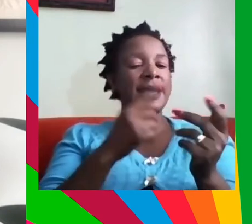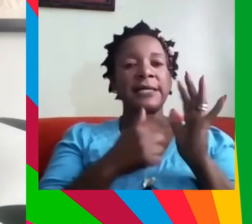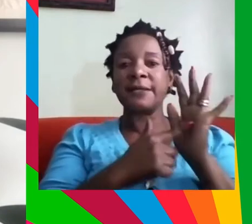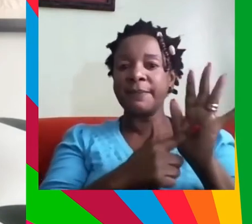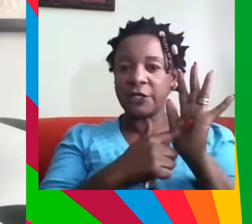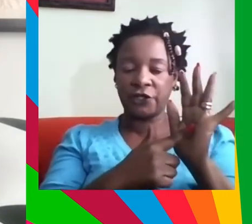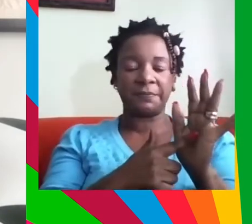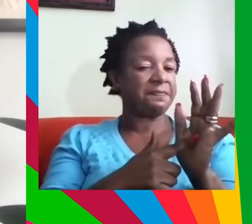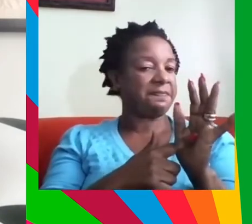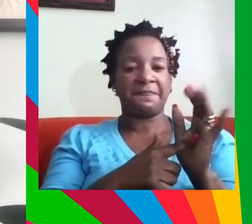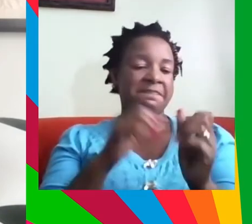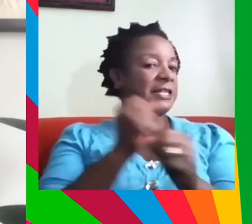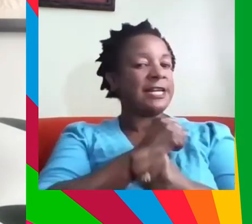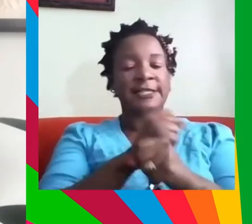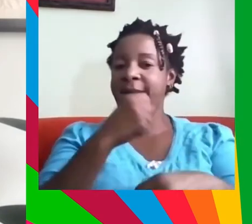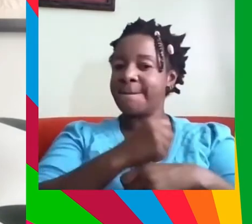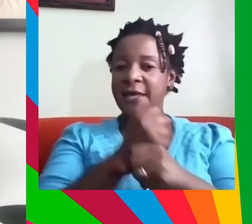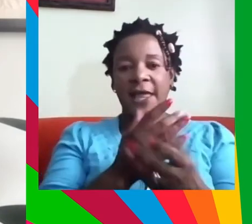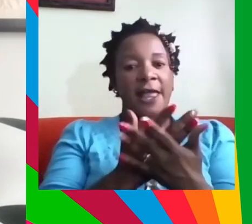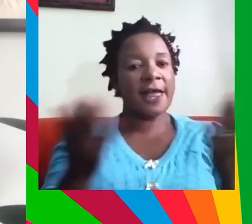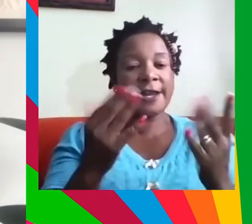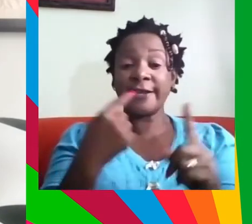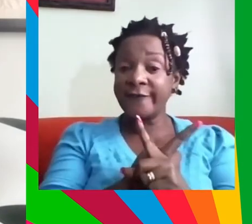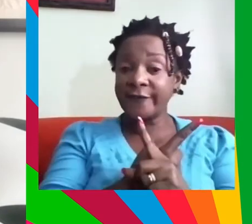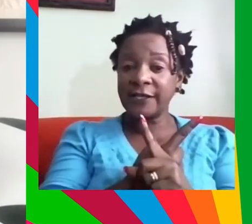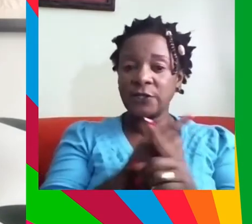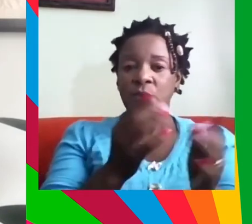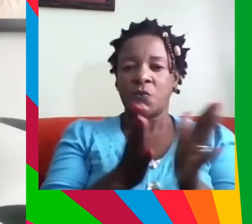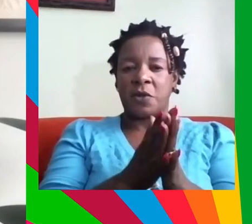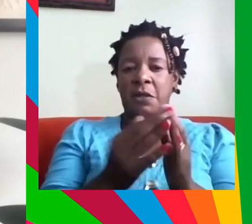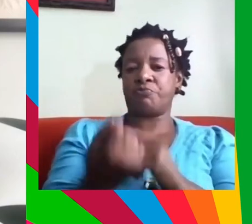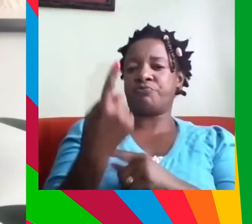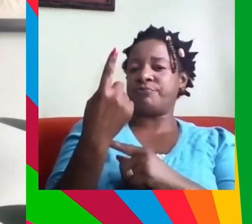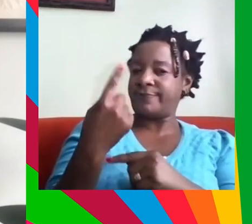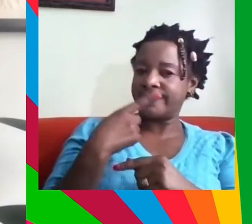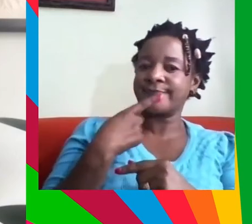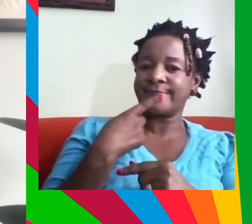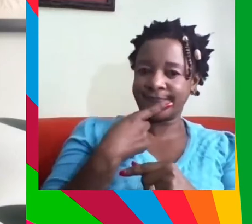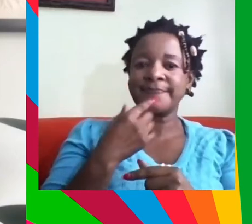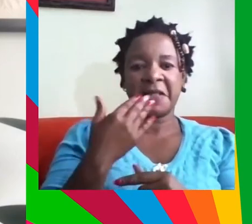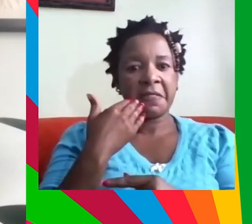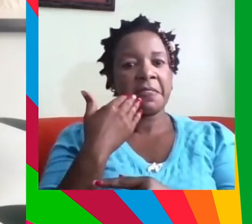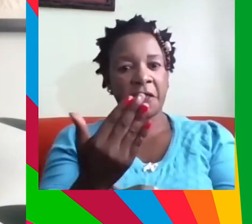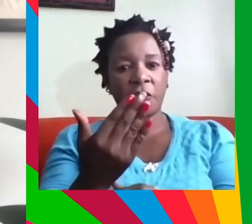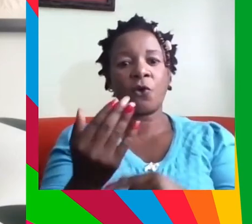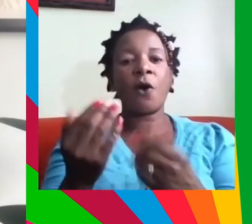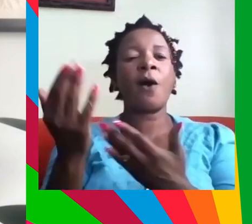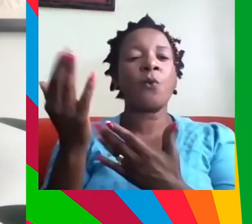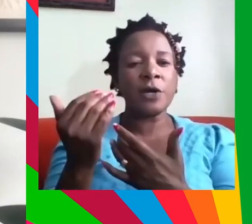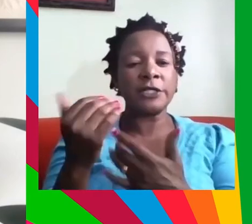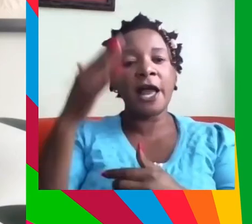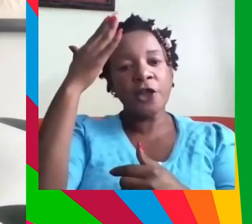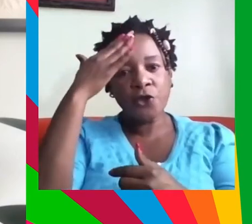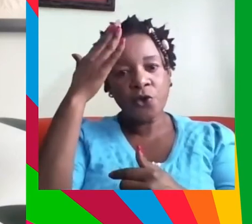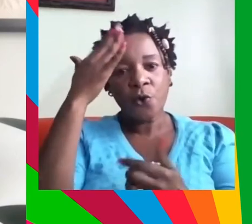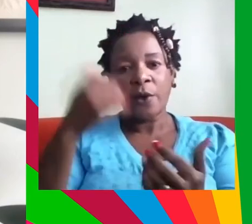it doesn't make a difference as much as a Saudi woman coming up to me and saying, thank you, I wish I'd known of this project, that there were more women